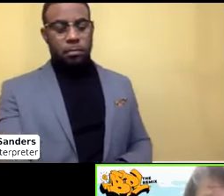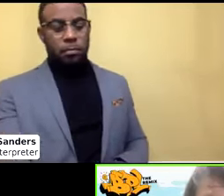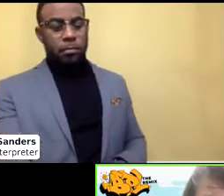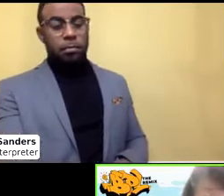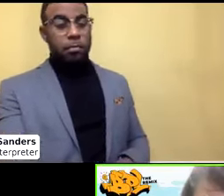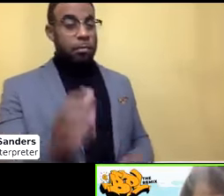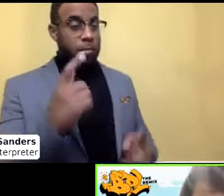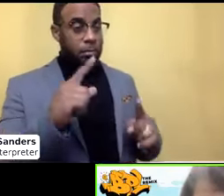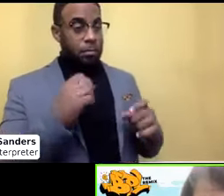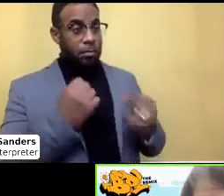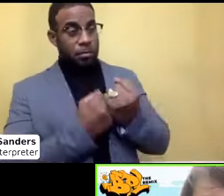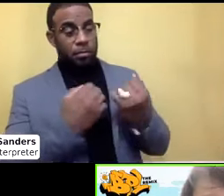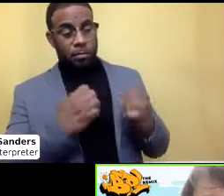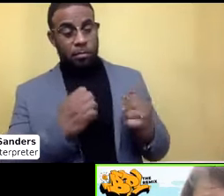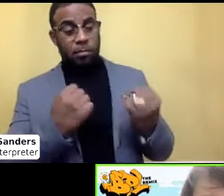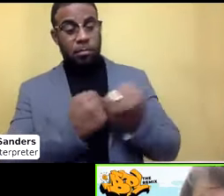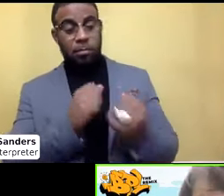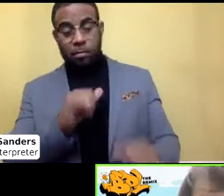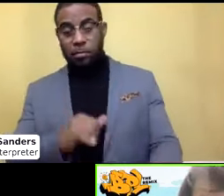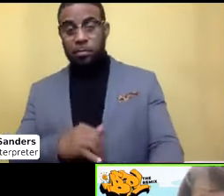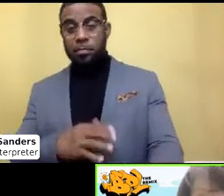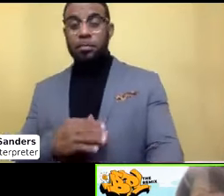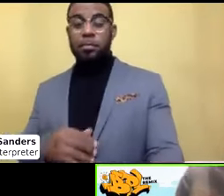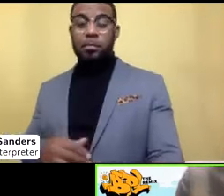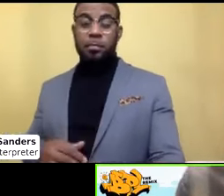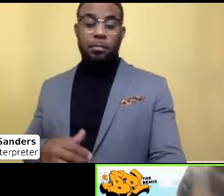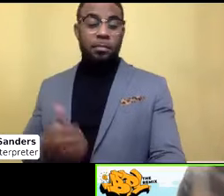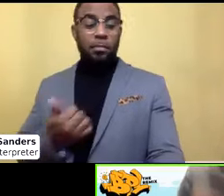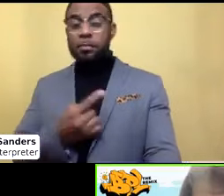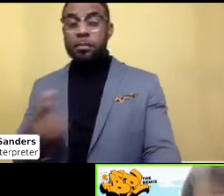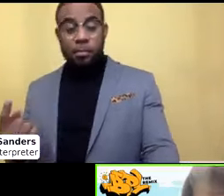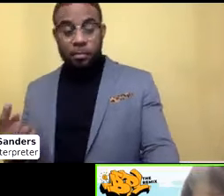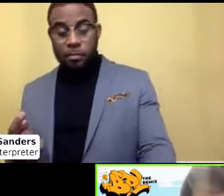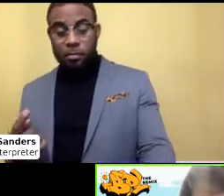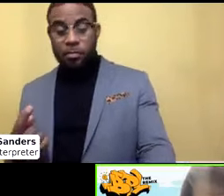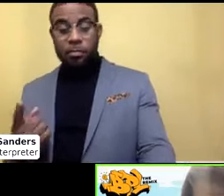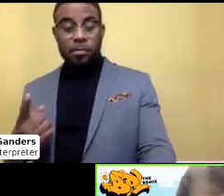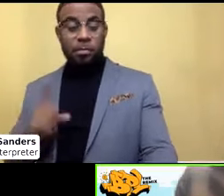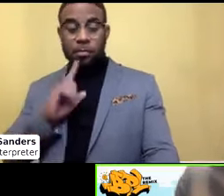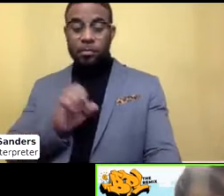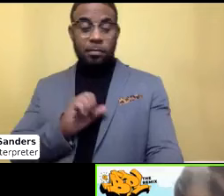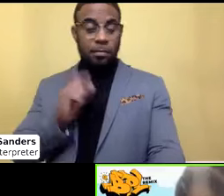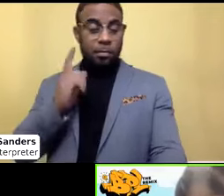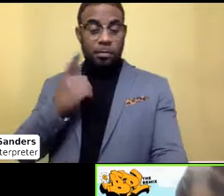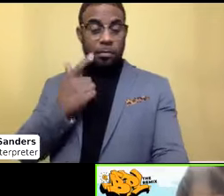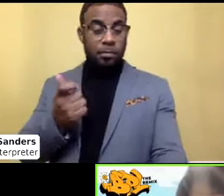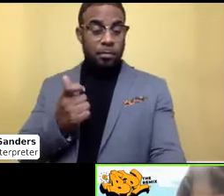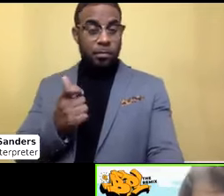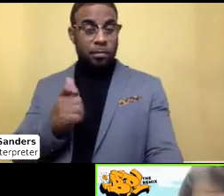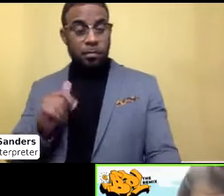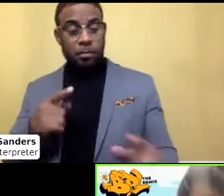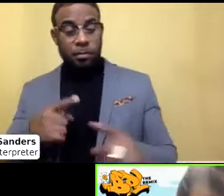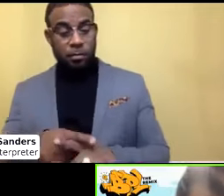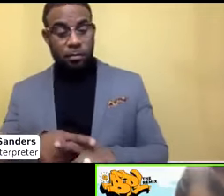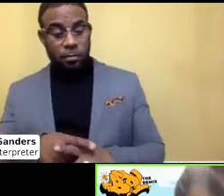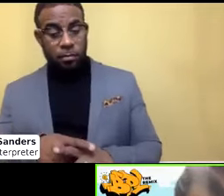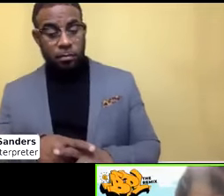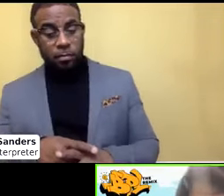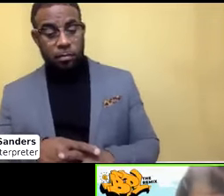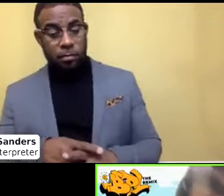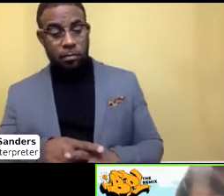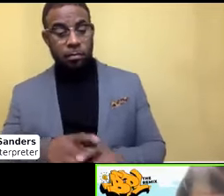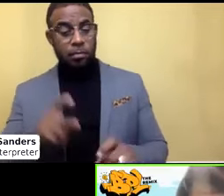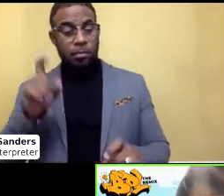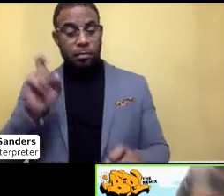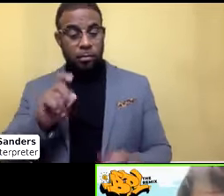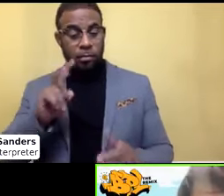advocacy efforts and support that. And everyone, I swear, if you're interested in this conflict, it is a